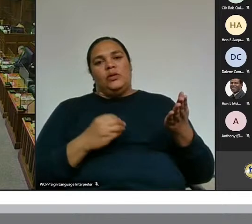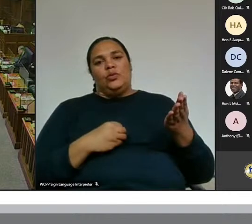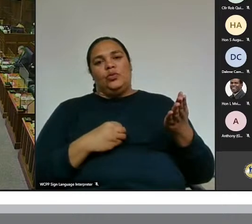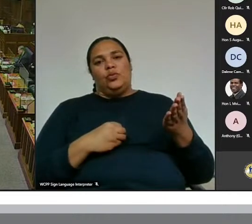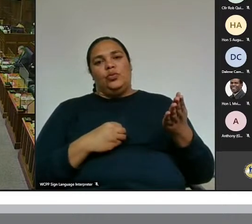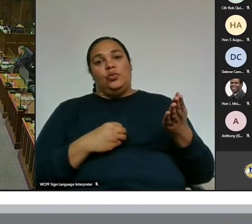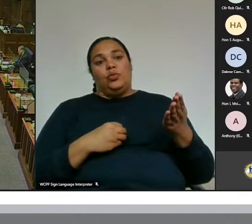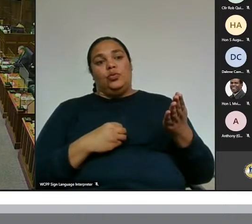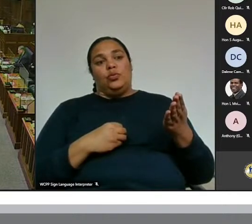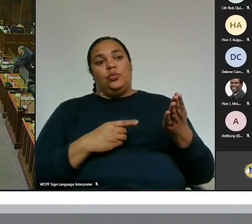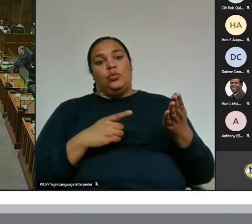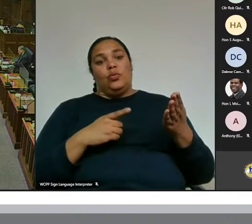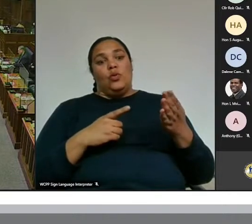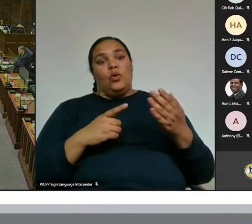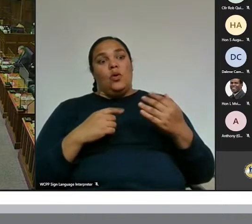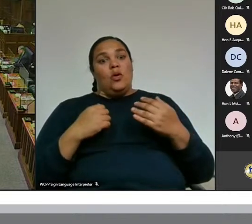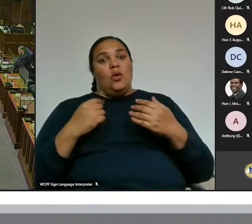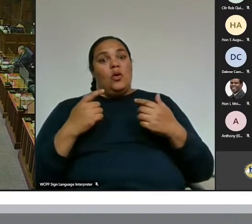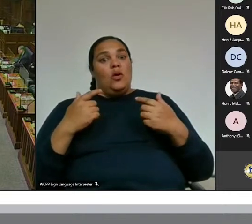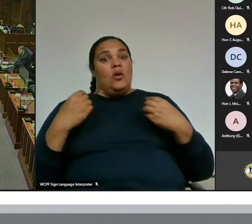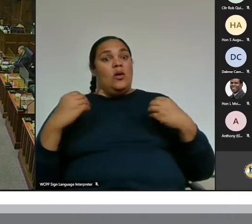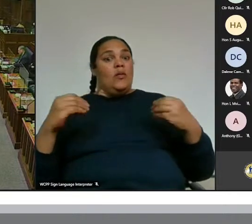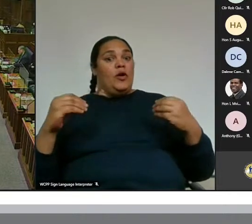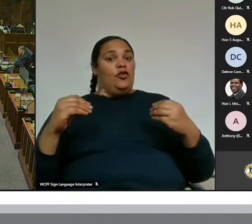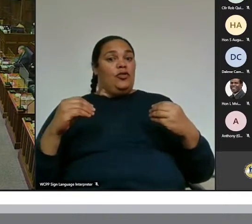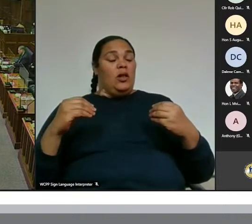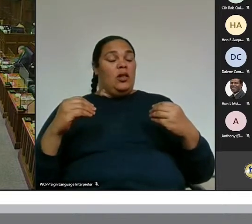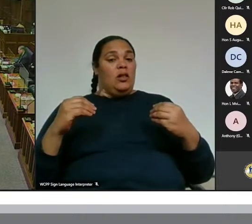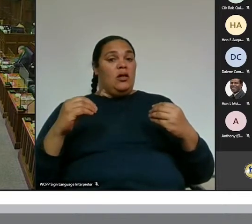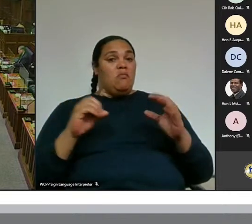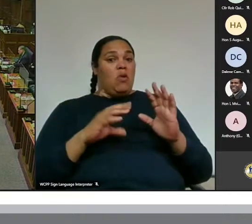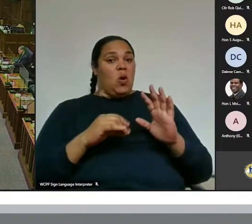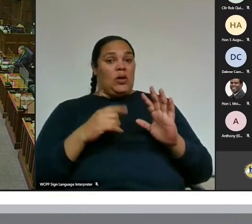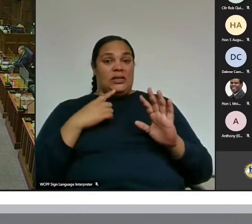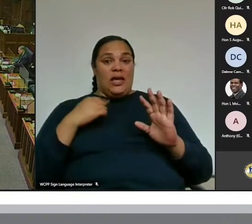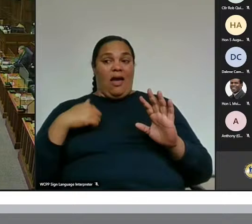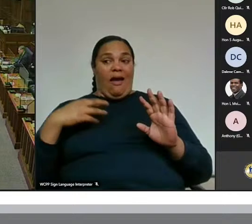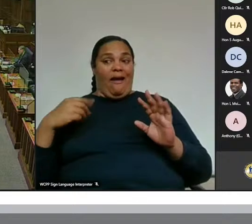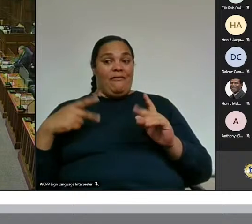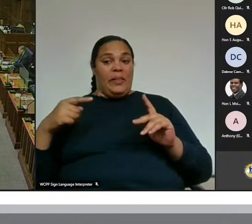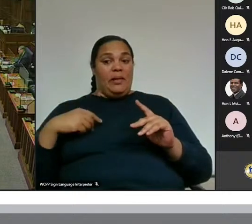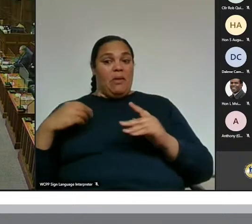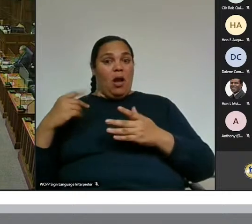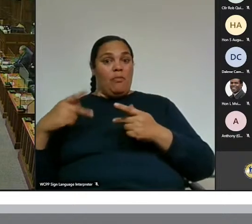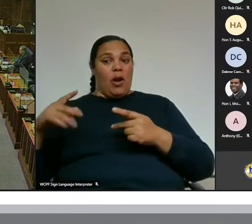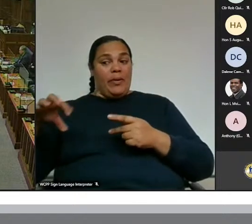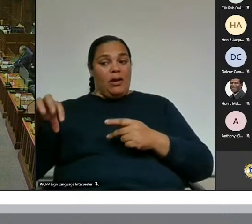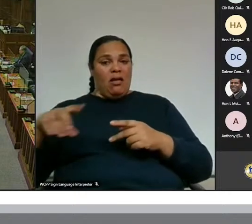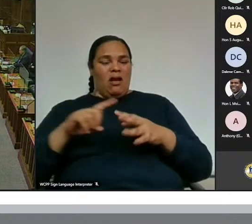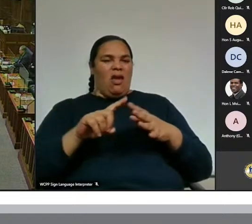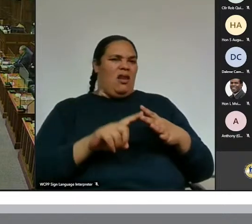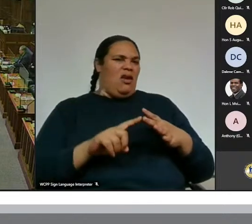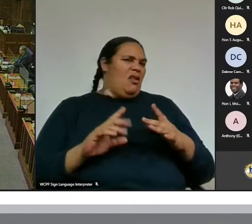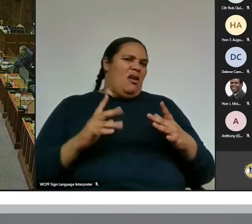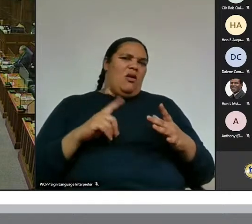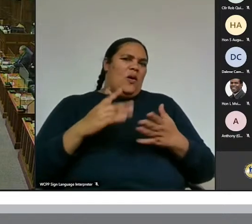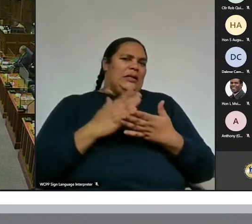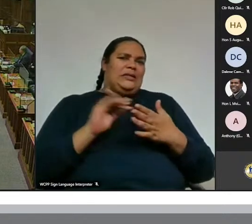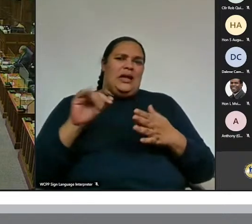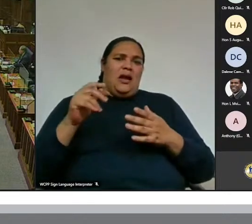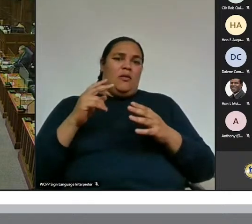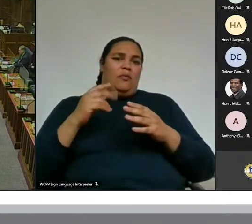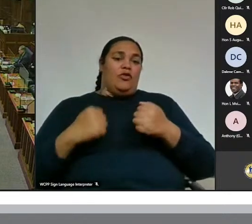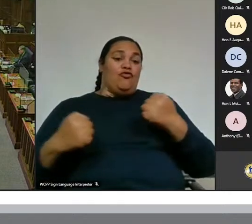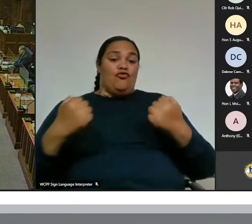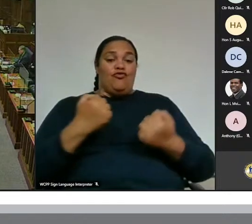to the commercial market to say, I want a truck stop, I got place on my property or that now. Because some of these truck stops would